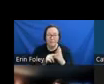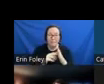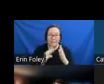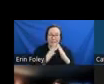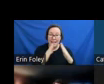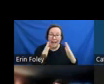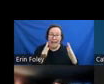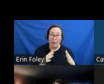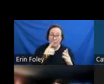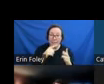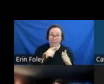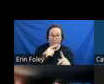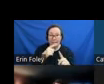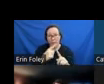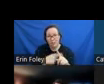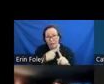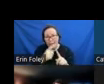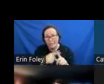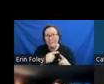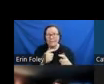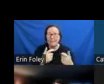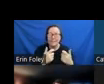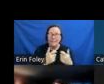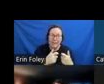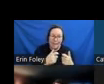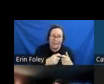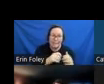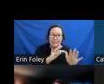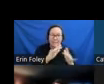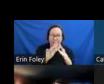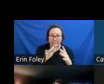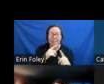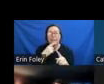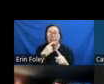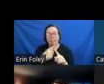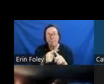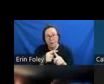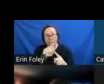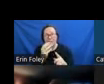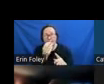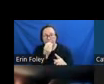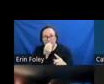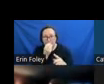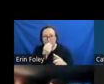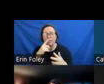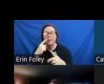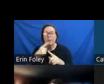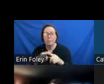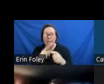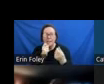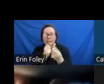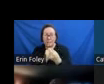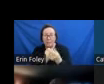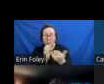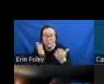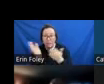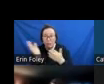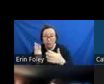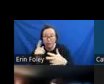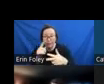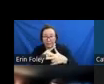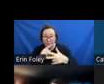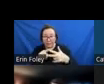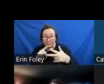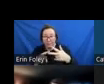mortar expenses, in other words, our housing expenses, plus food, plus supportive services is our bare bones